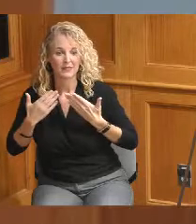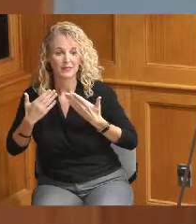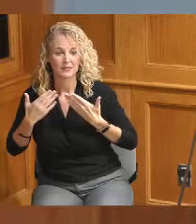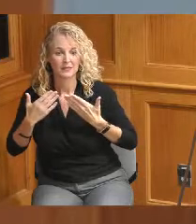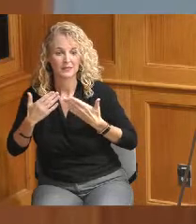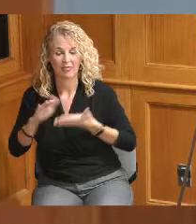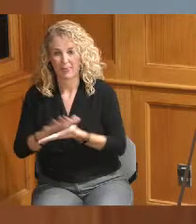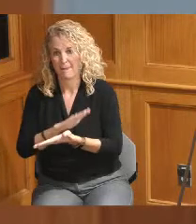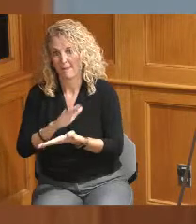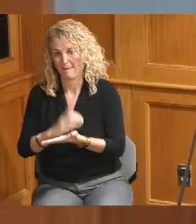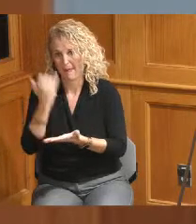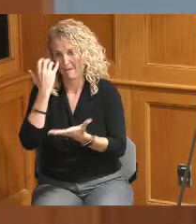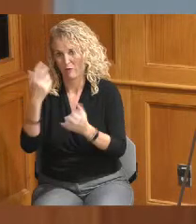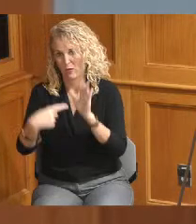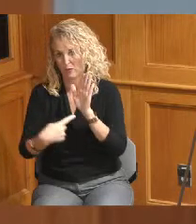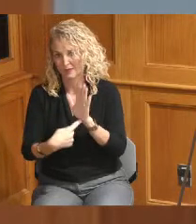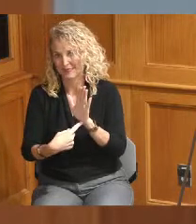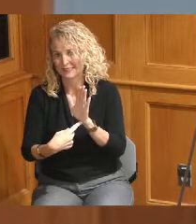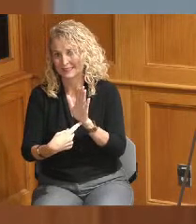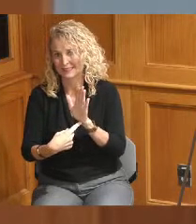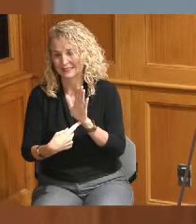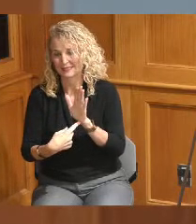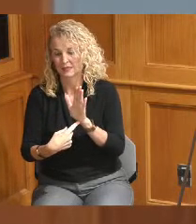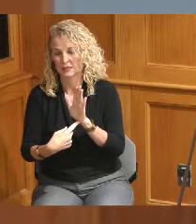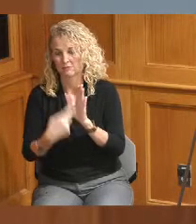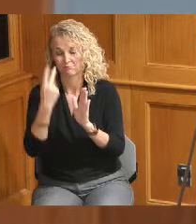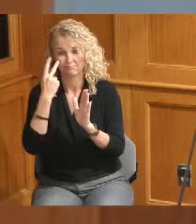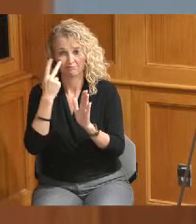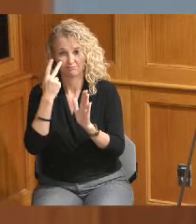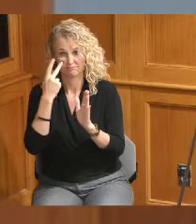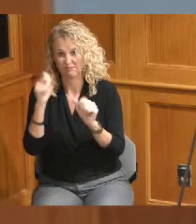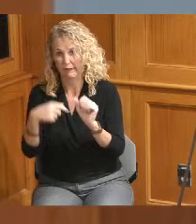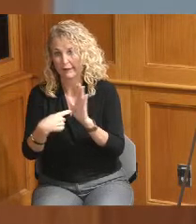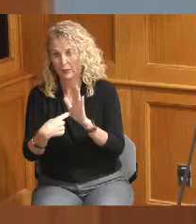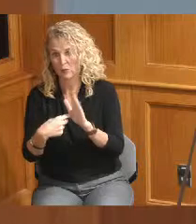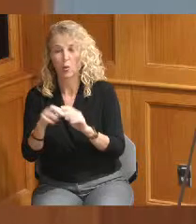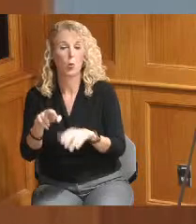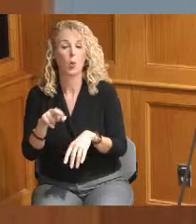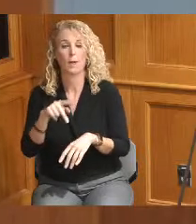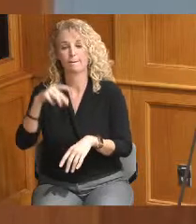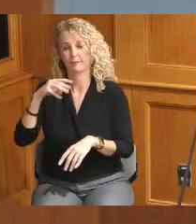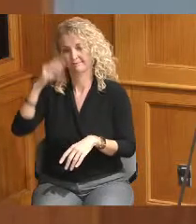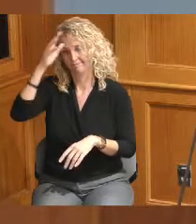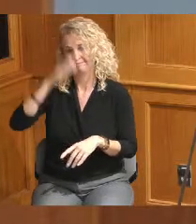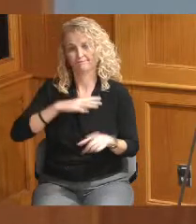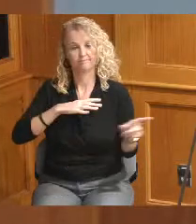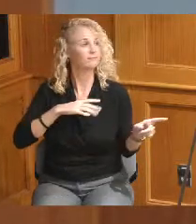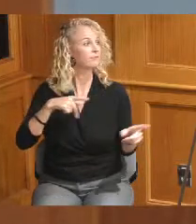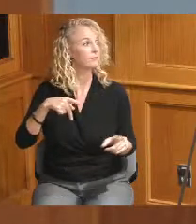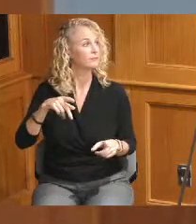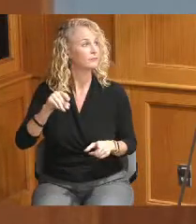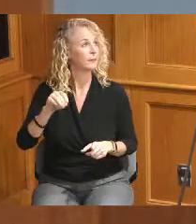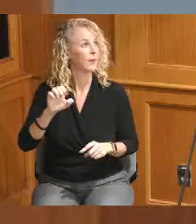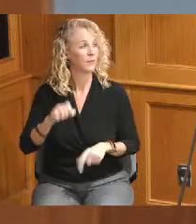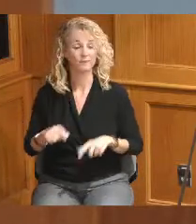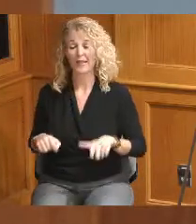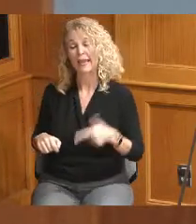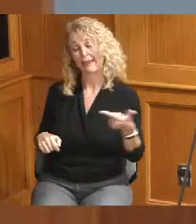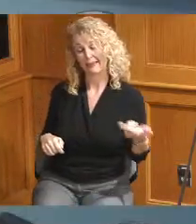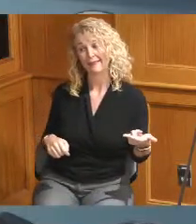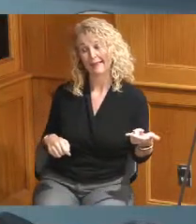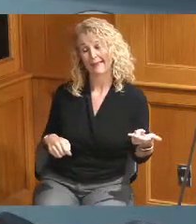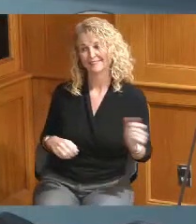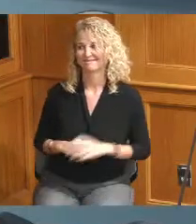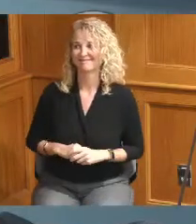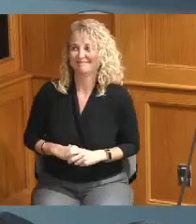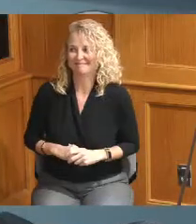the documentation that was submitted, and if you would like, I can do that, or Mr. Poe can go over that. Y'all can do it. Yeah, Okay, that's fine. thank you.